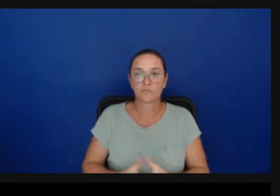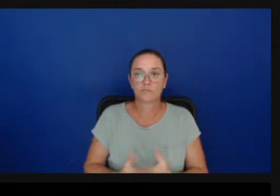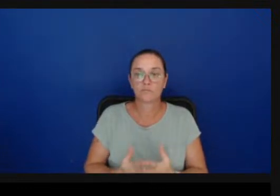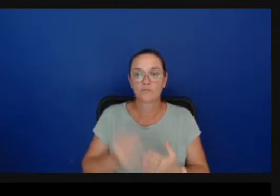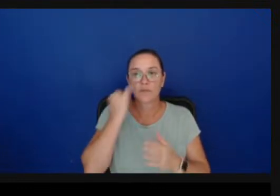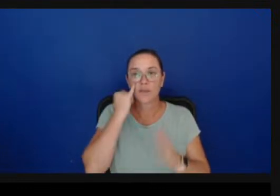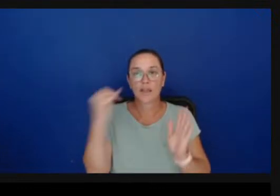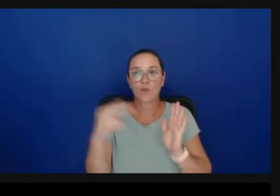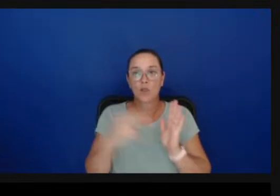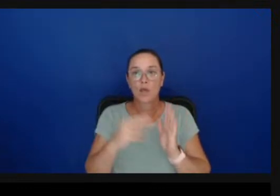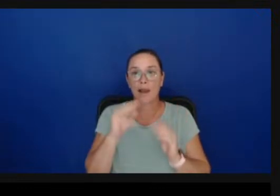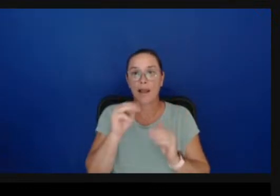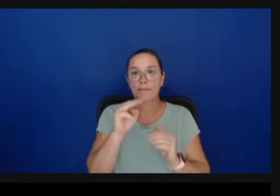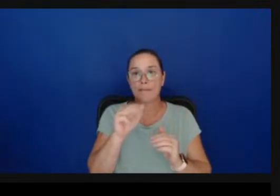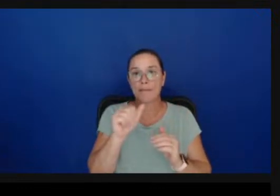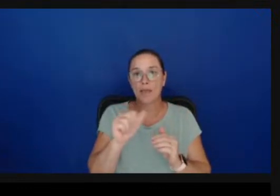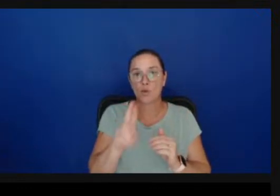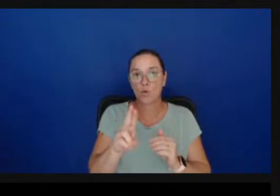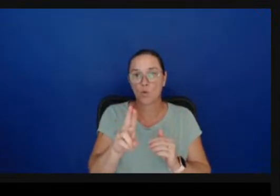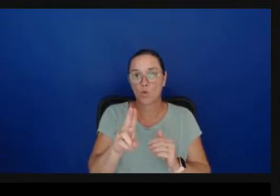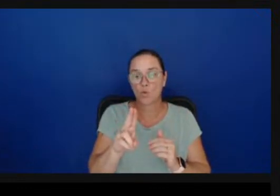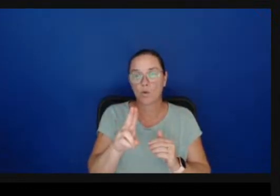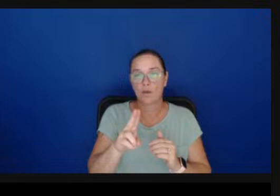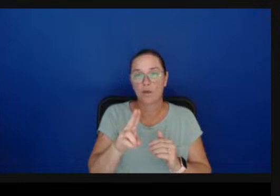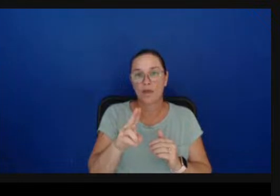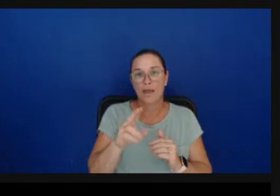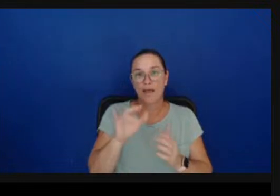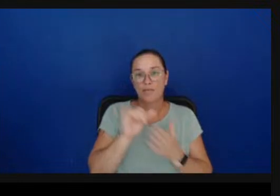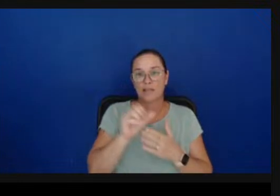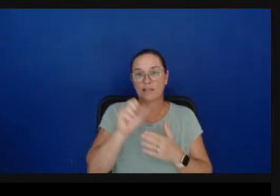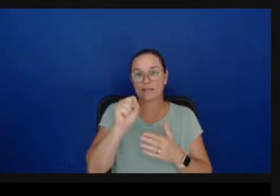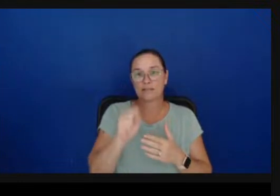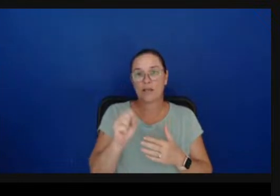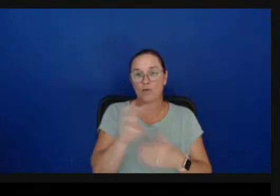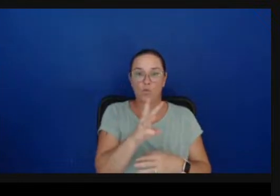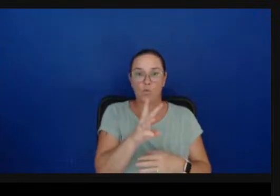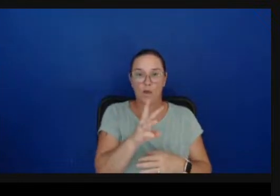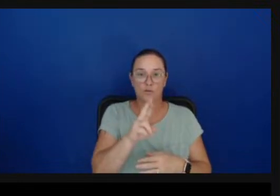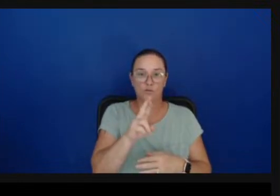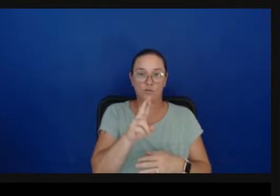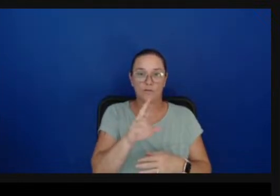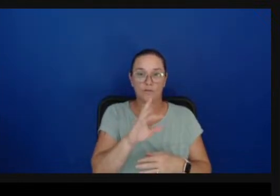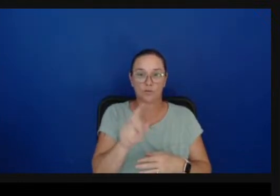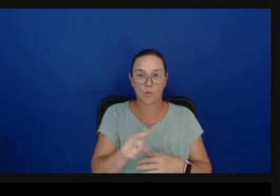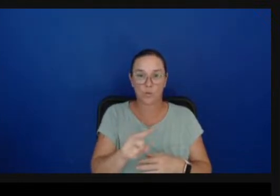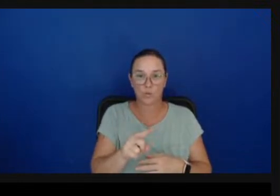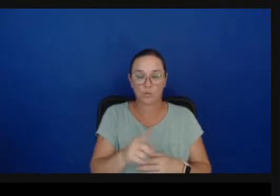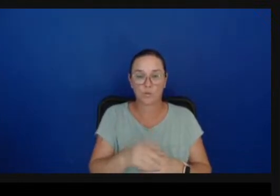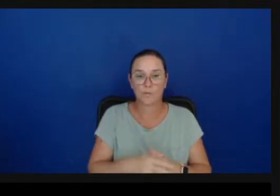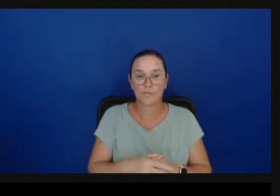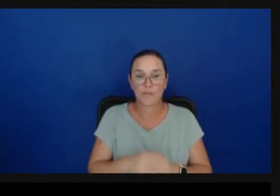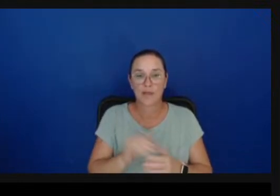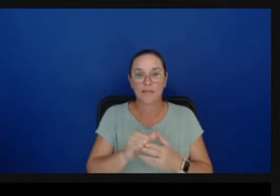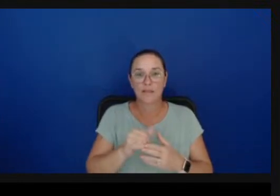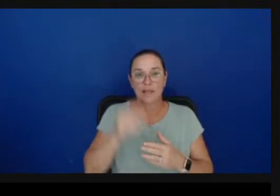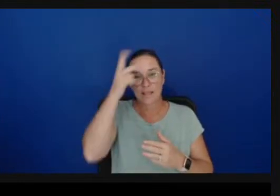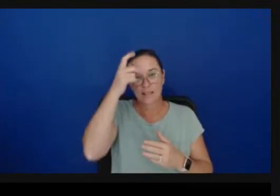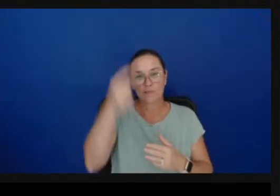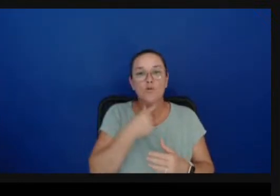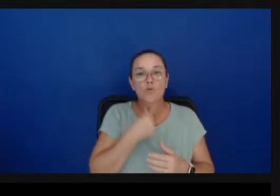MMAU, which is just south of the rift zone, maybe it helps me to show you the map. Right, so where have we been? That's the Devil's Throat station right